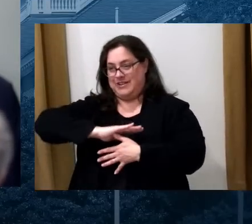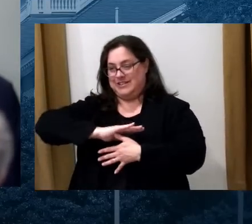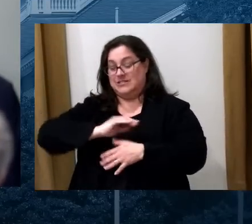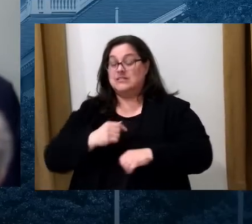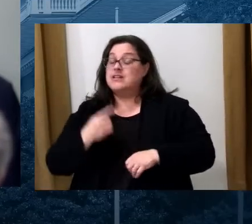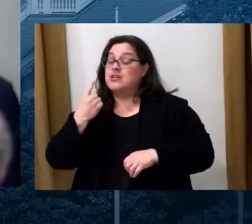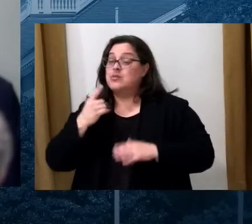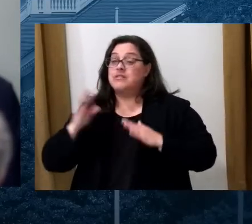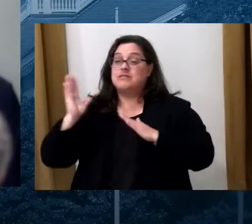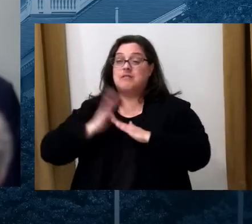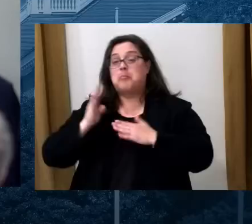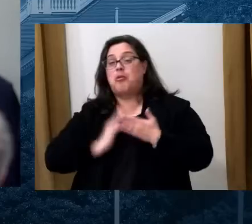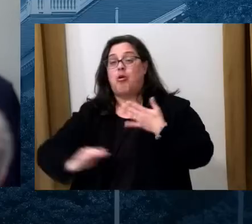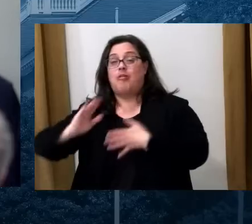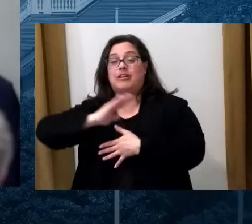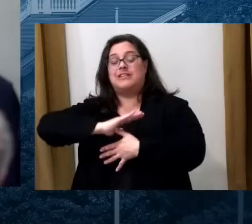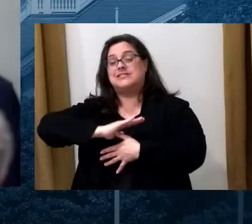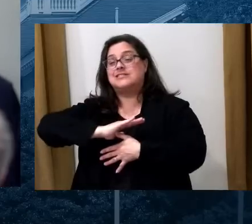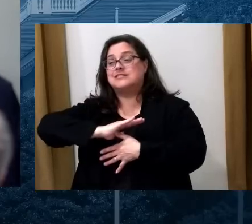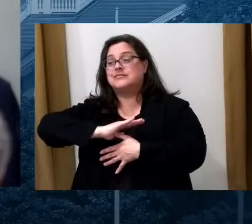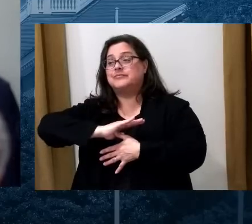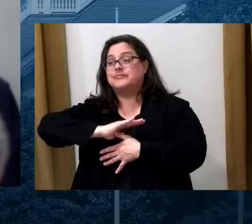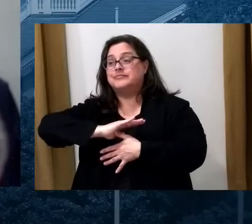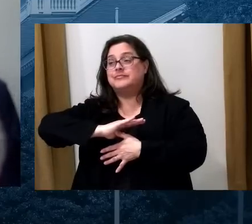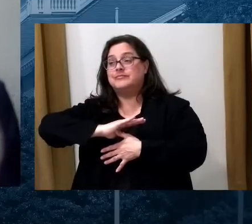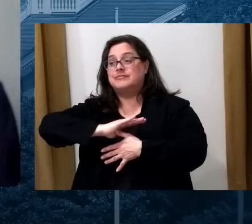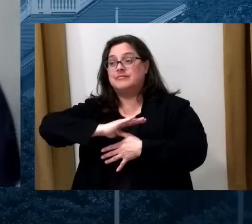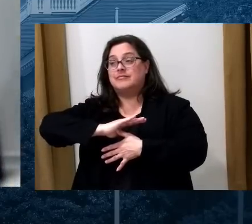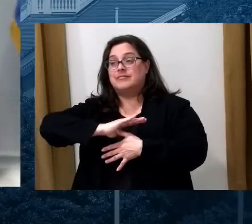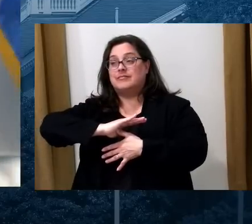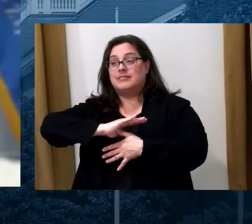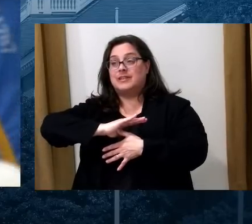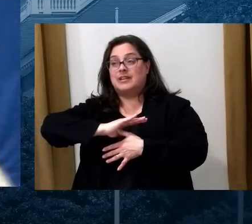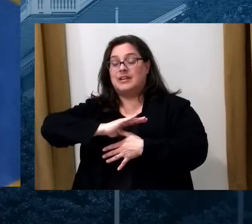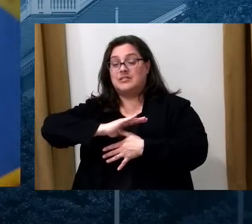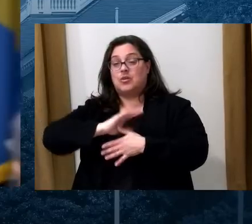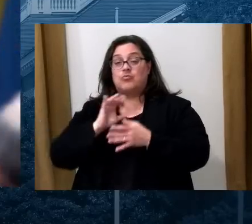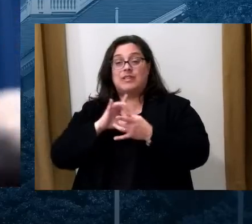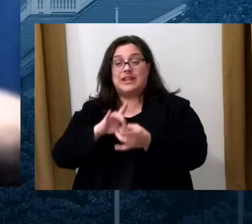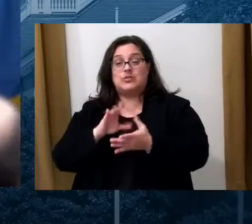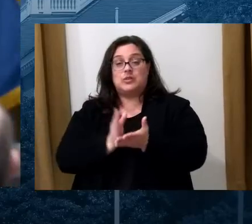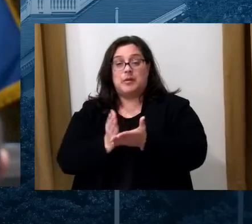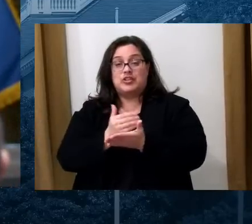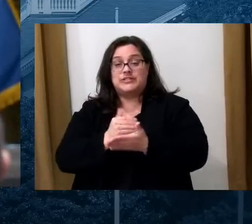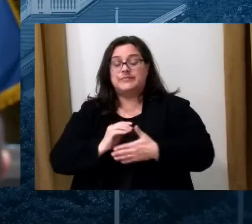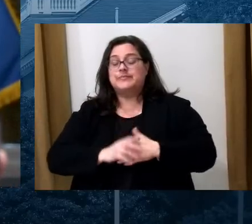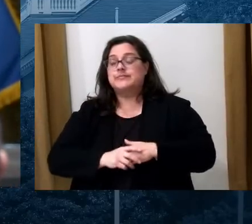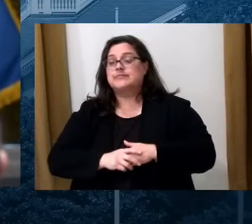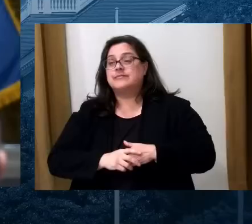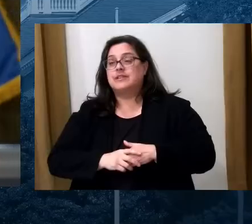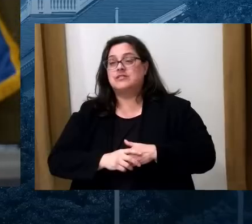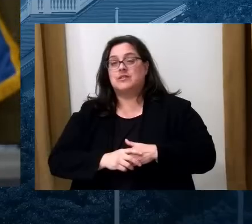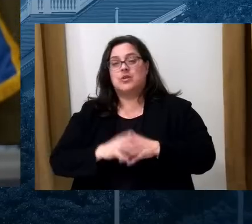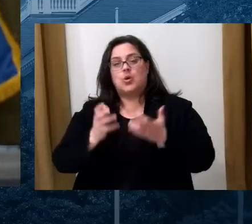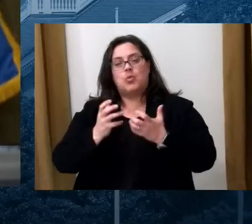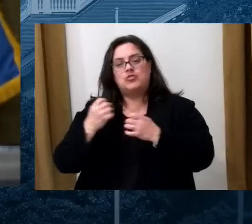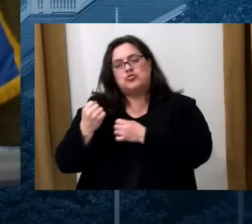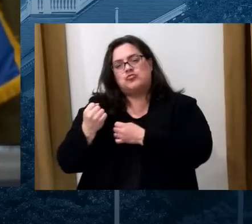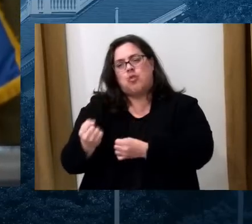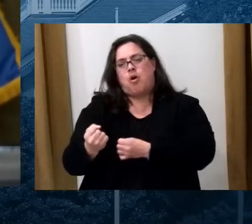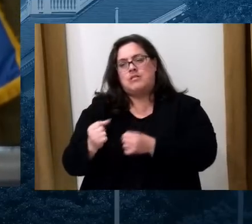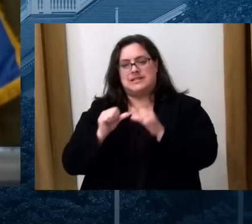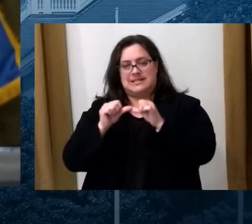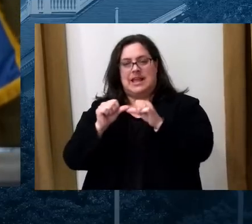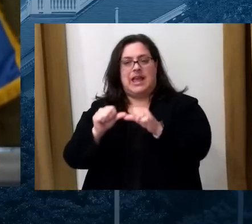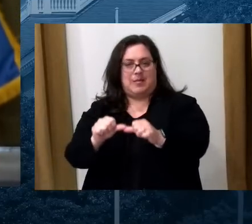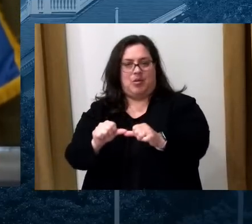biggest priority that we have is, with respect to our budget in particular, is to have a strong and sustainable